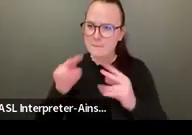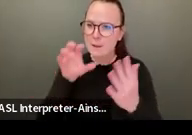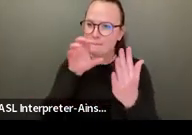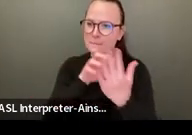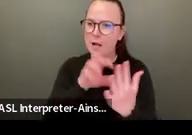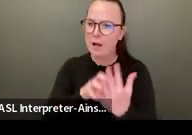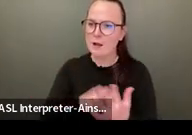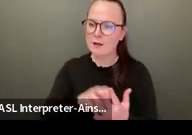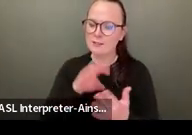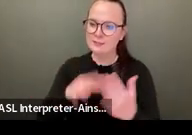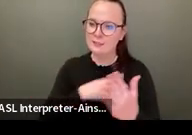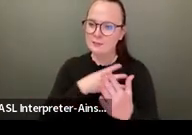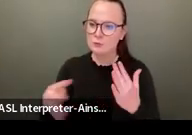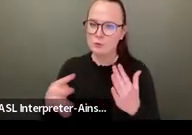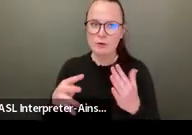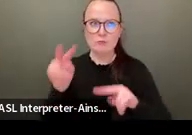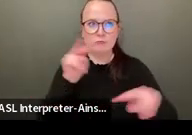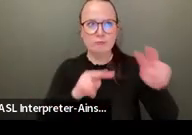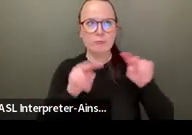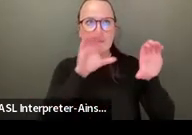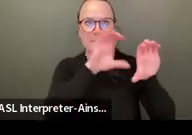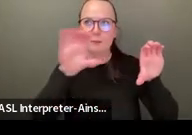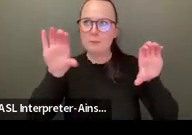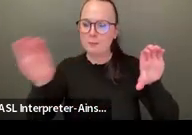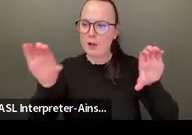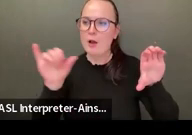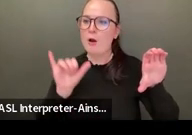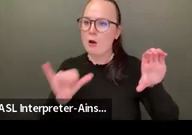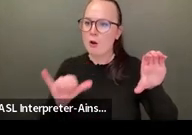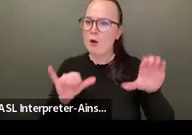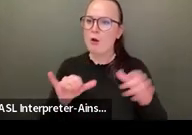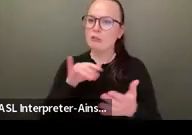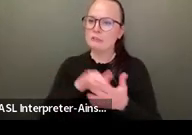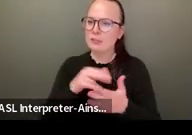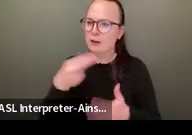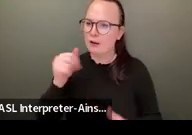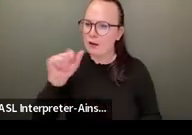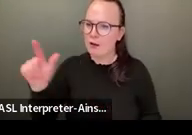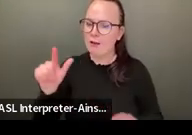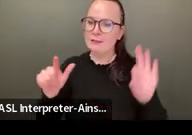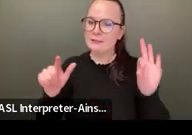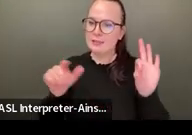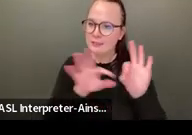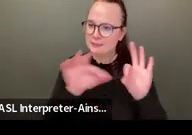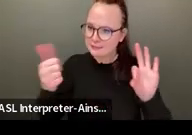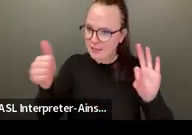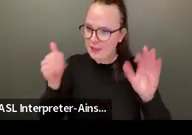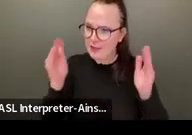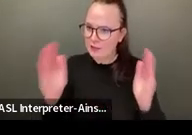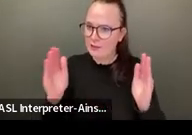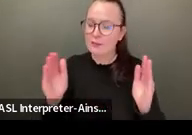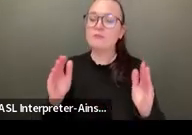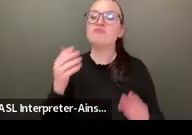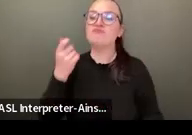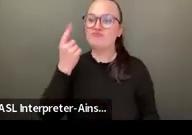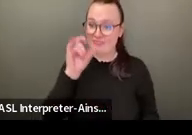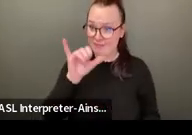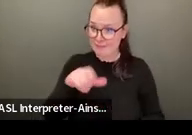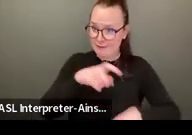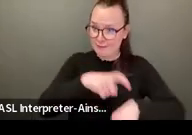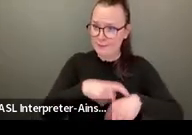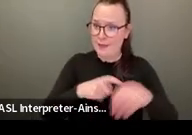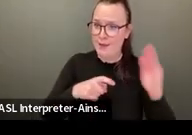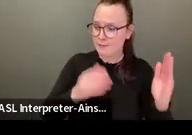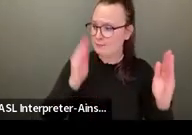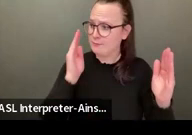your scheduling, your school schedule, and you're like, oh, the study hall is from 9 to 10. Just because that study hall is from 9 to 10 and that's when you're going